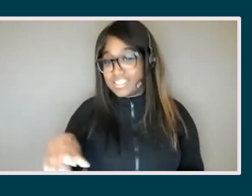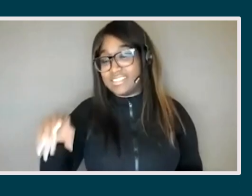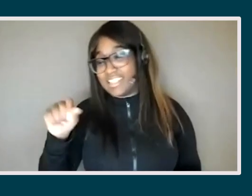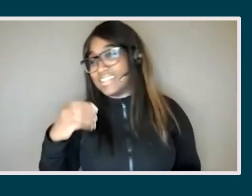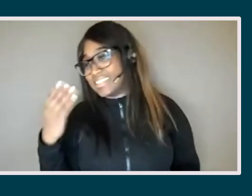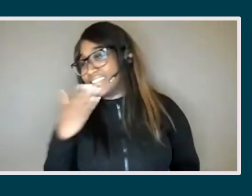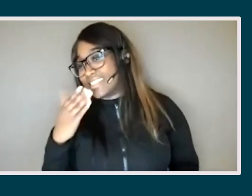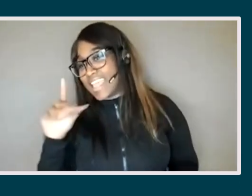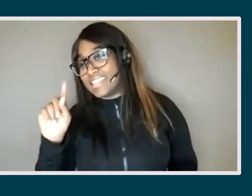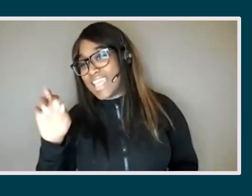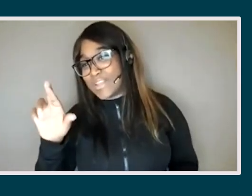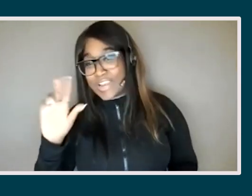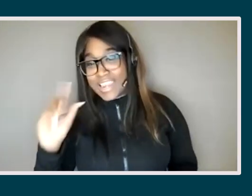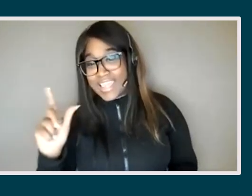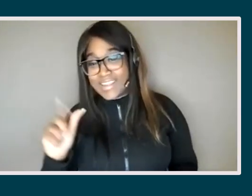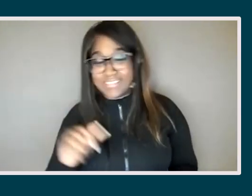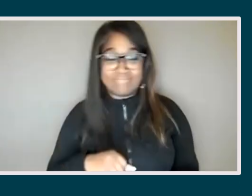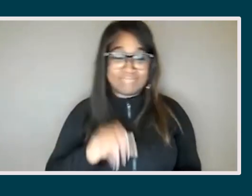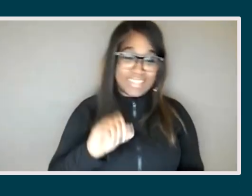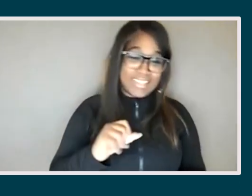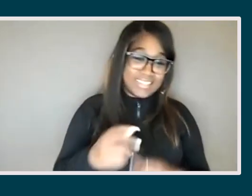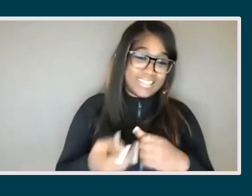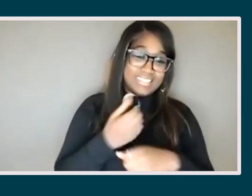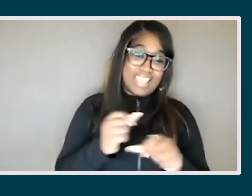Yeah. Saved by the Bell.